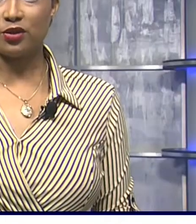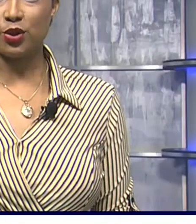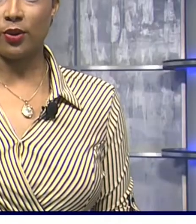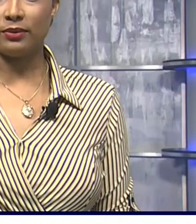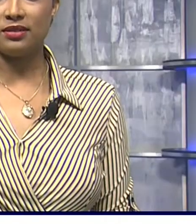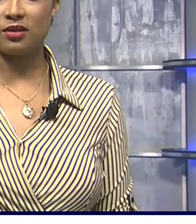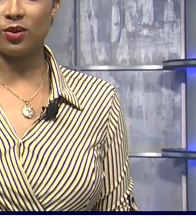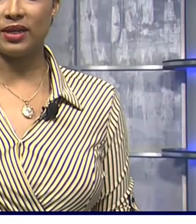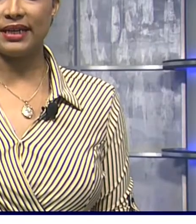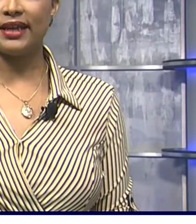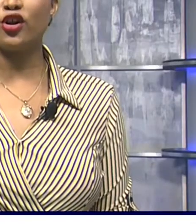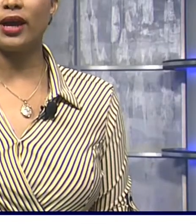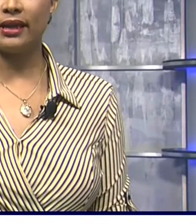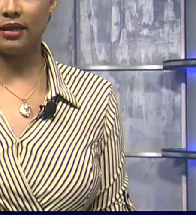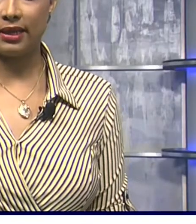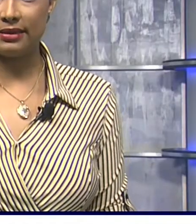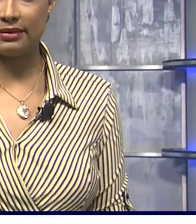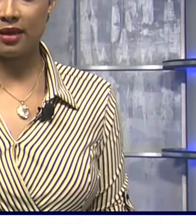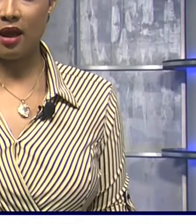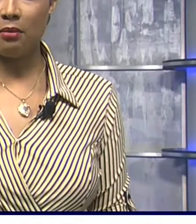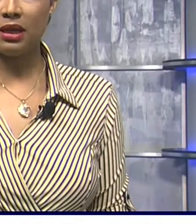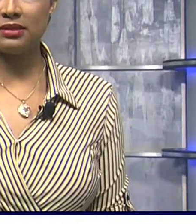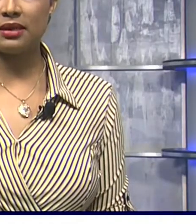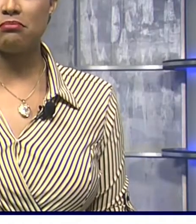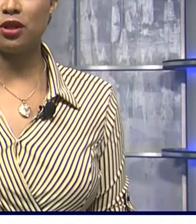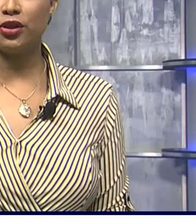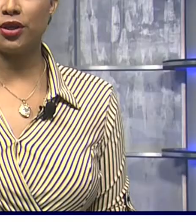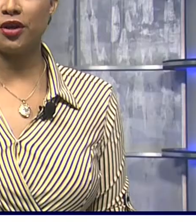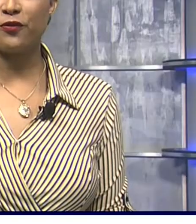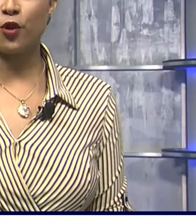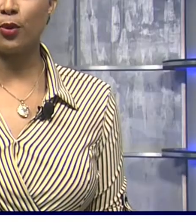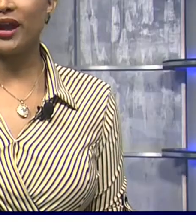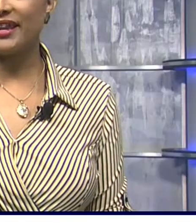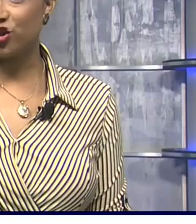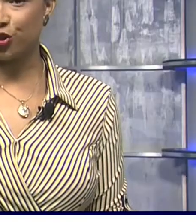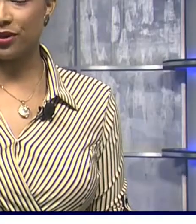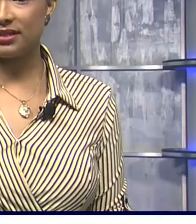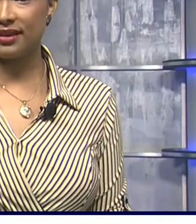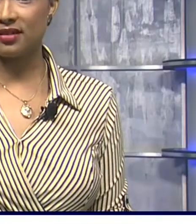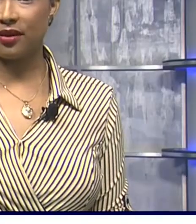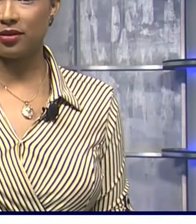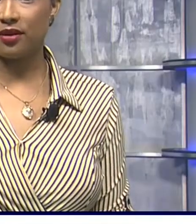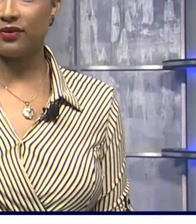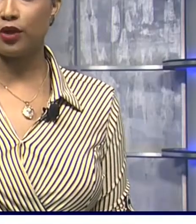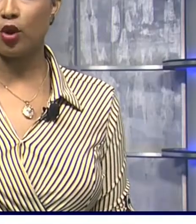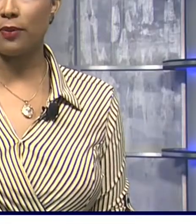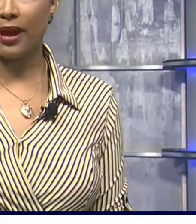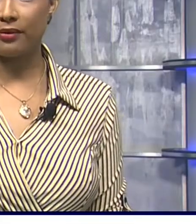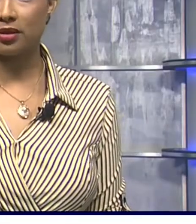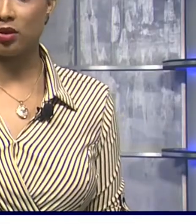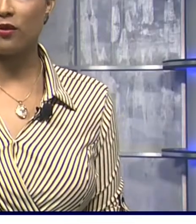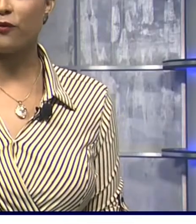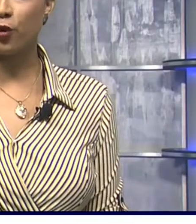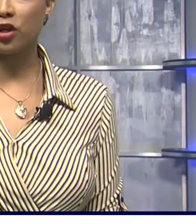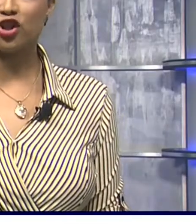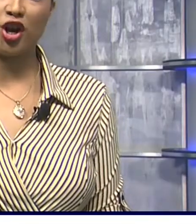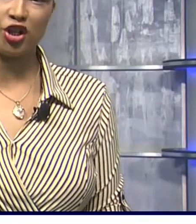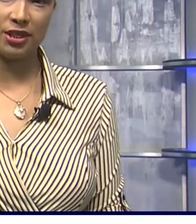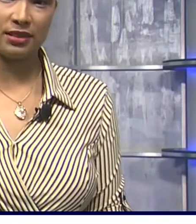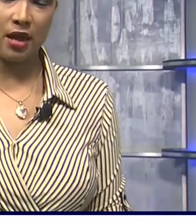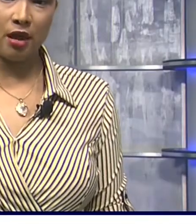A very good evening to you. I'm Lisa Lord, and in our headlines, multi-millionaire former insurance executive Leroy Paris on